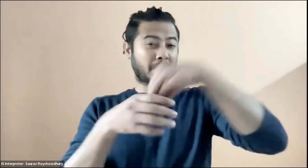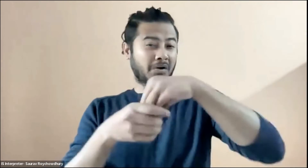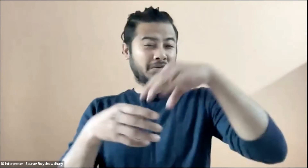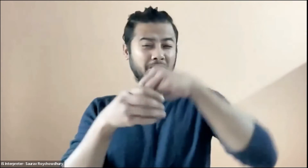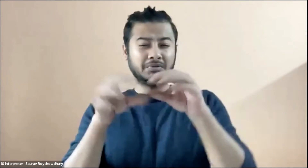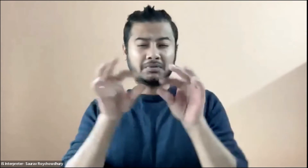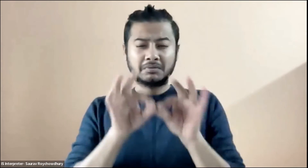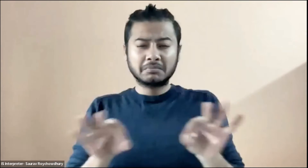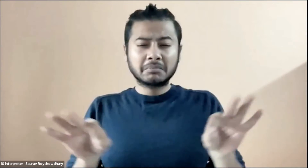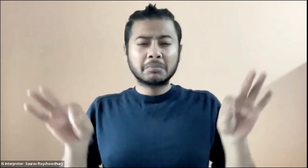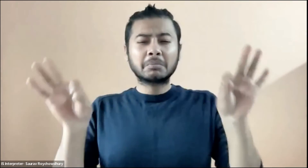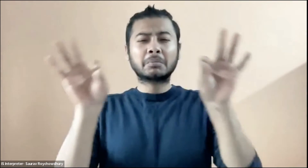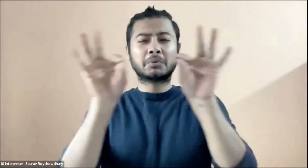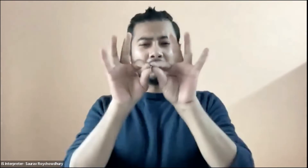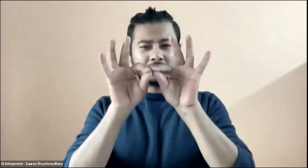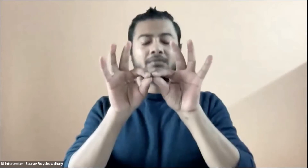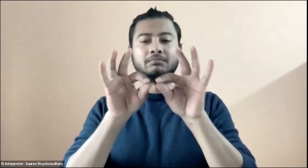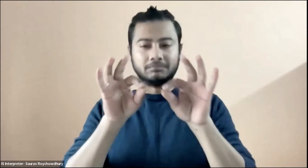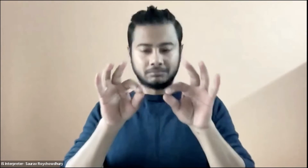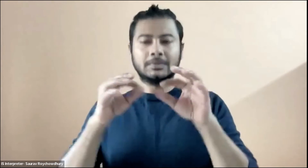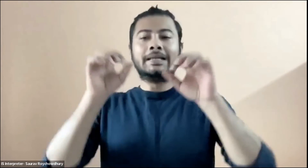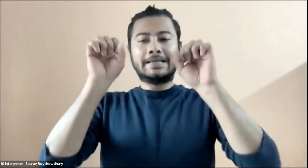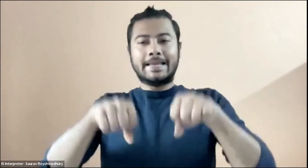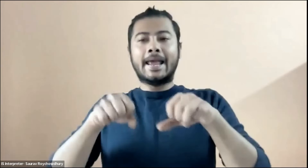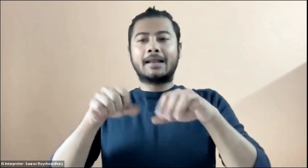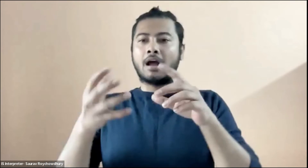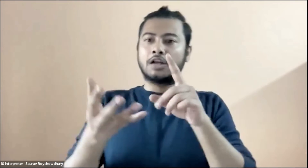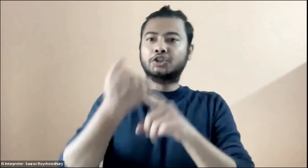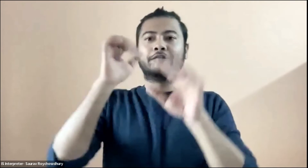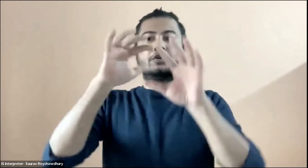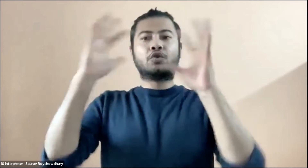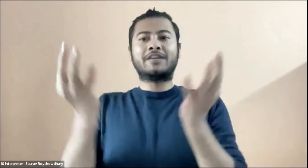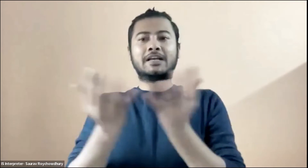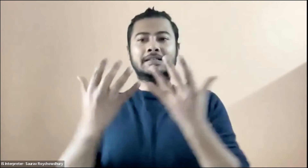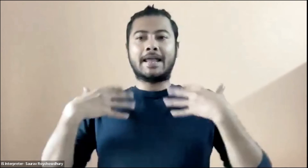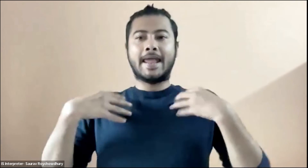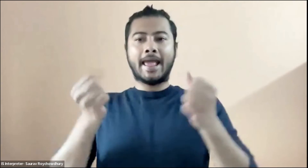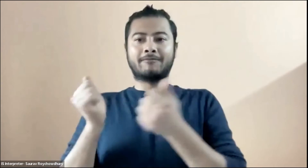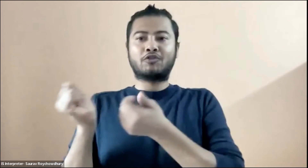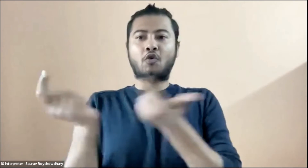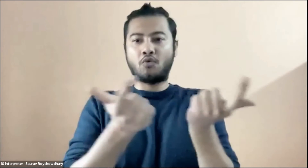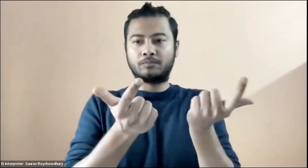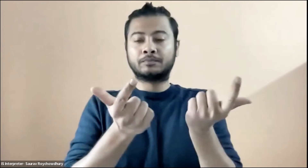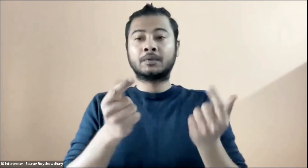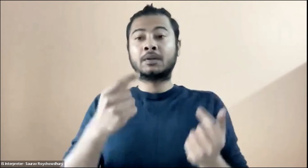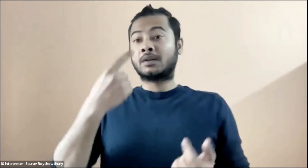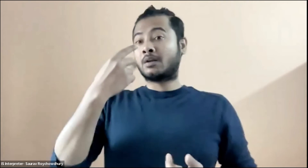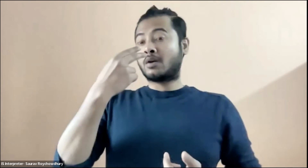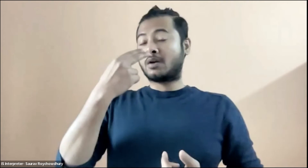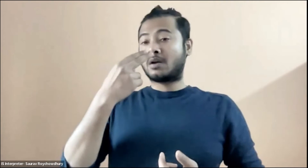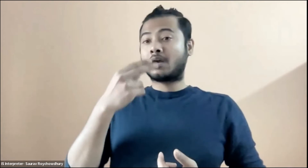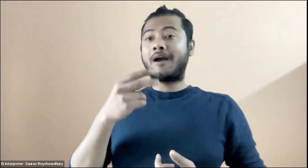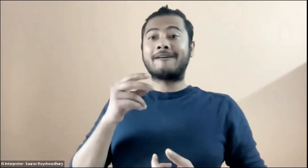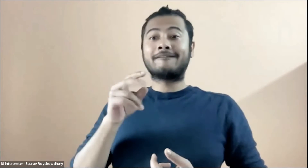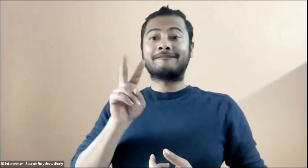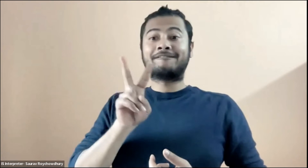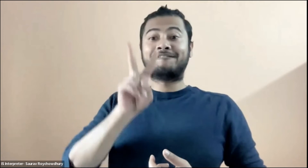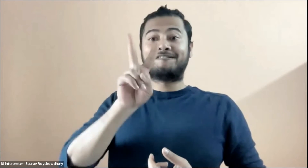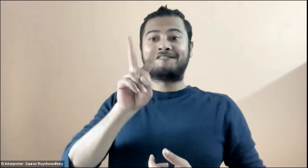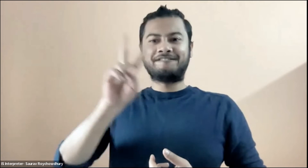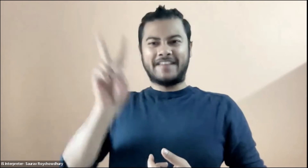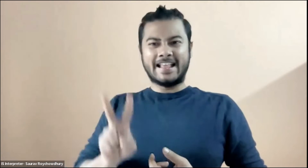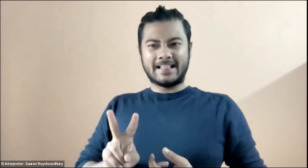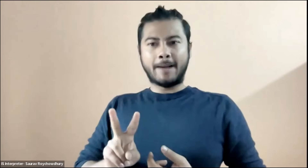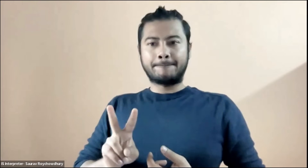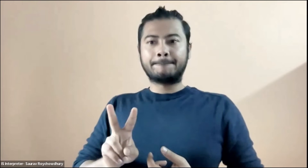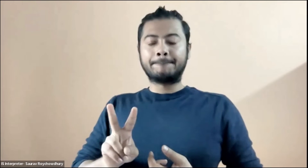to achieve the universal health coverage. In Vietnam, when we talk about universal health coverage, most of the